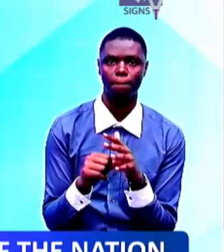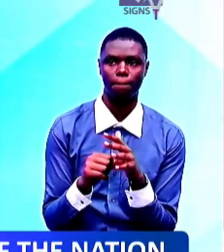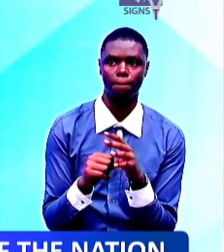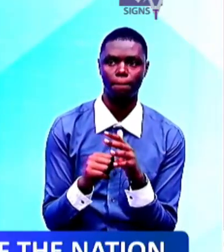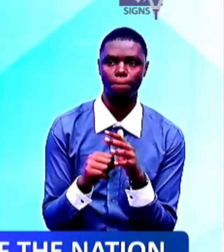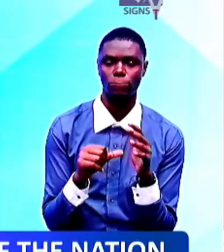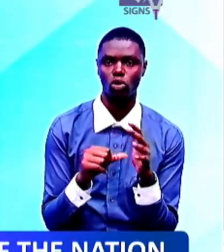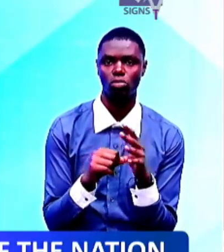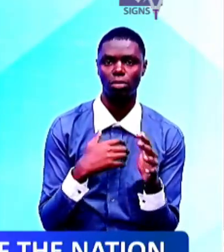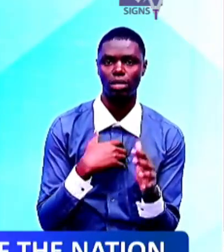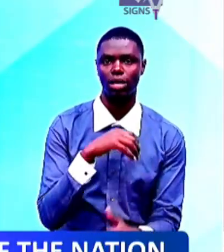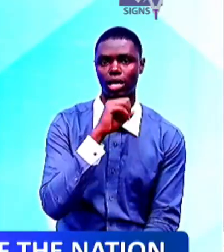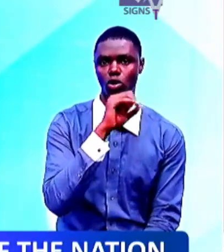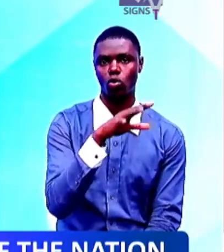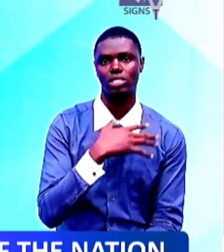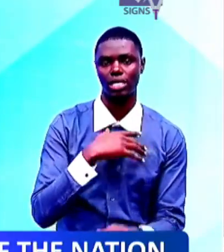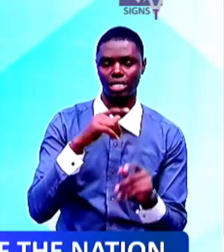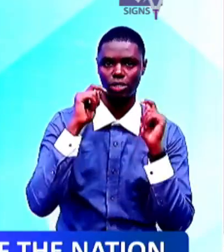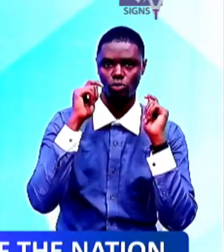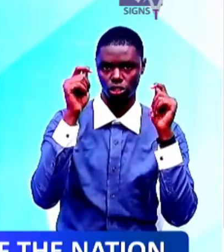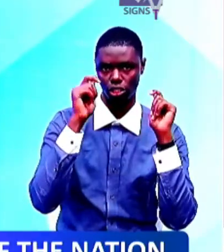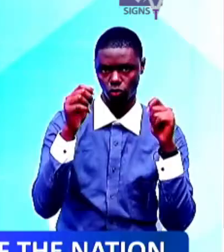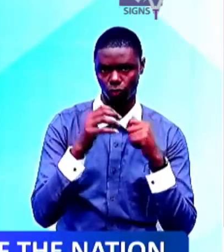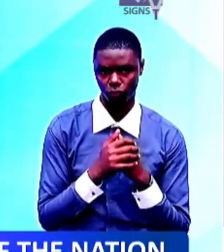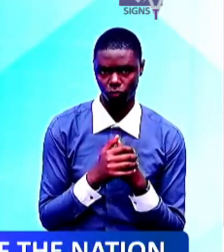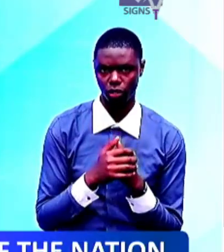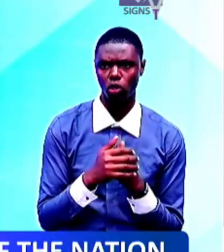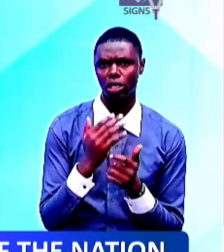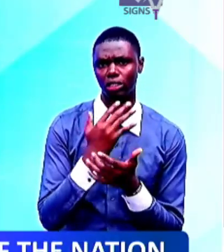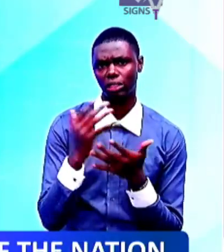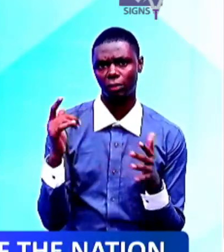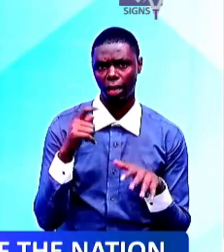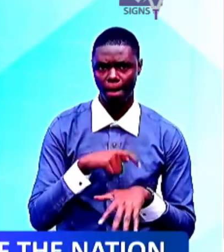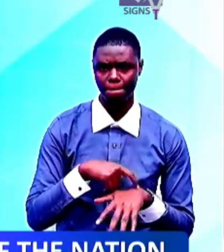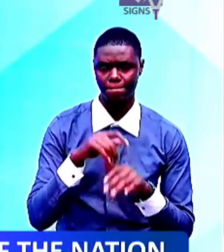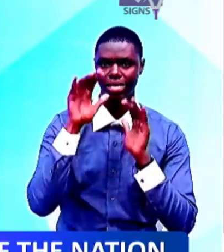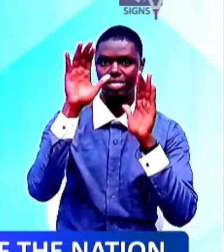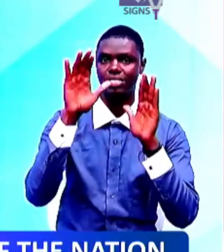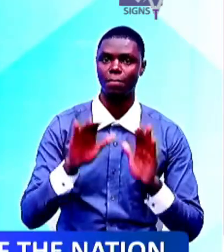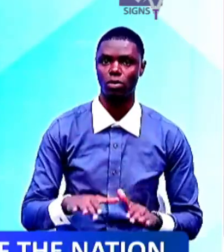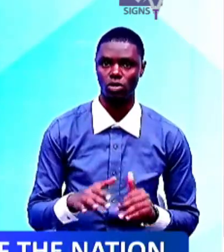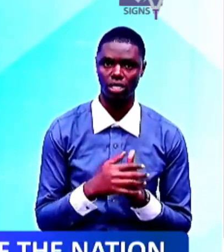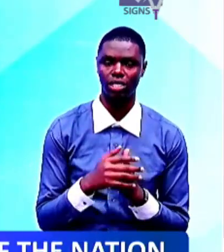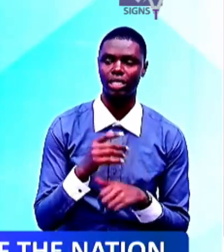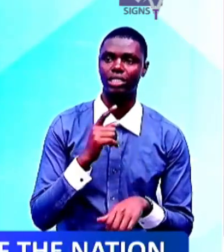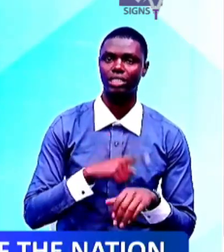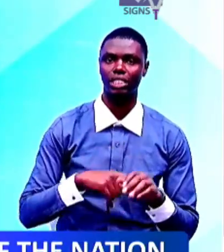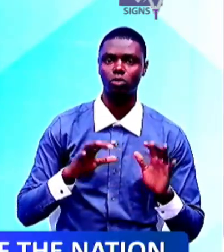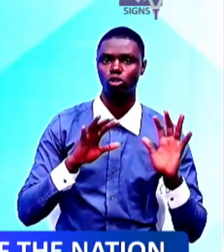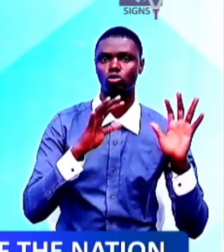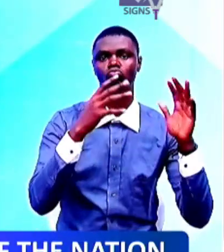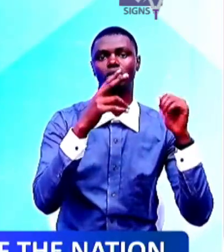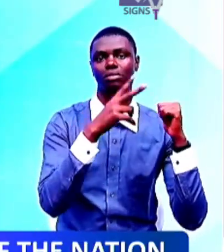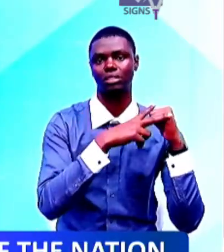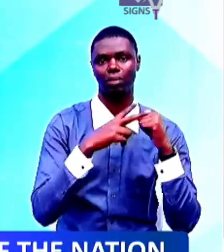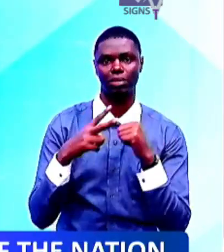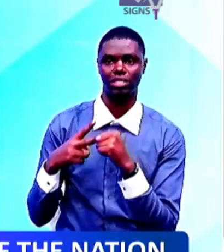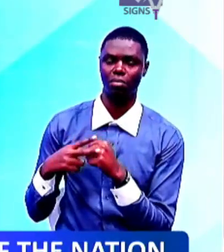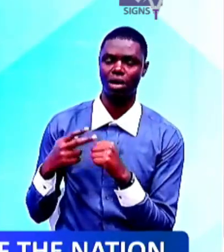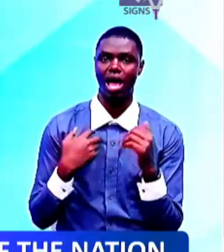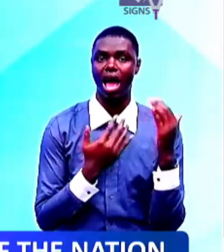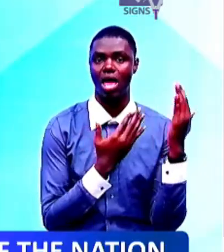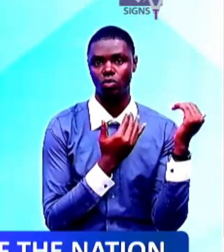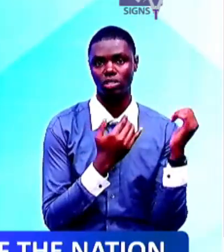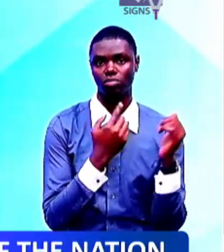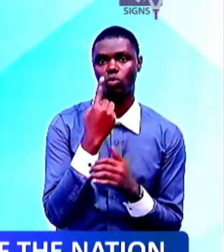noise and all over the demonstrations. And therefore, sometimes it is important that as we commemorate Saba Saba, I was expecting that